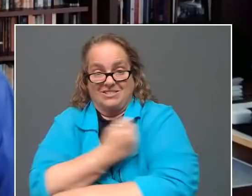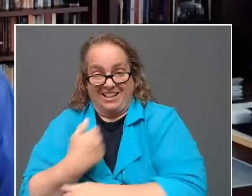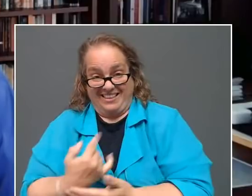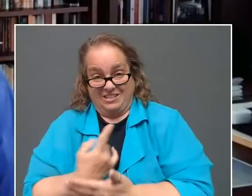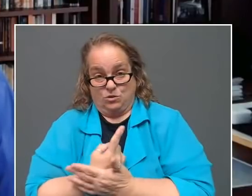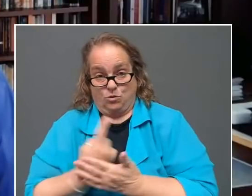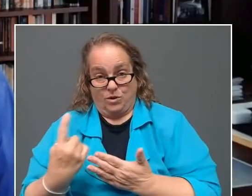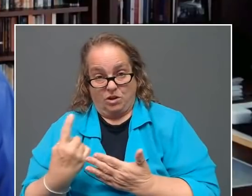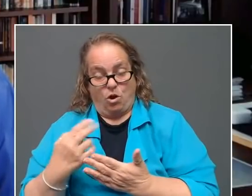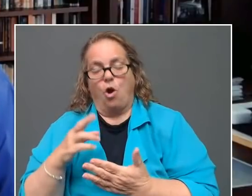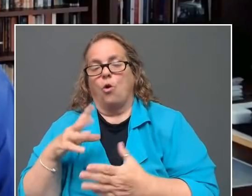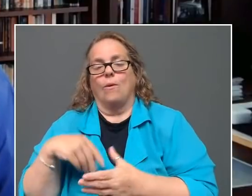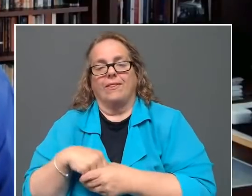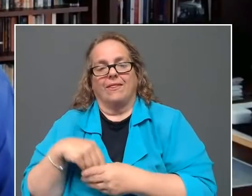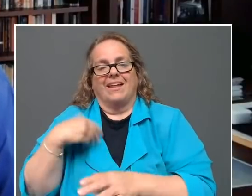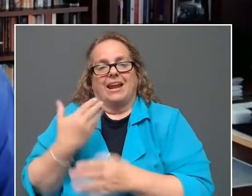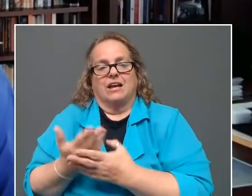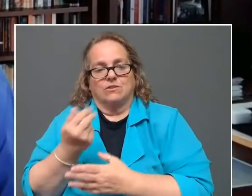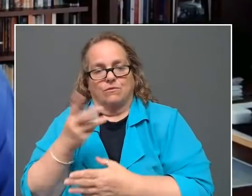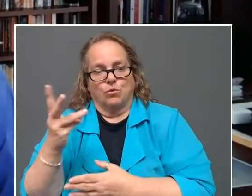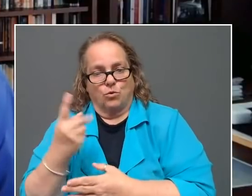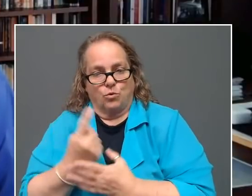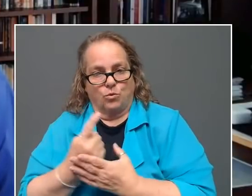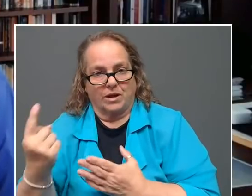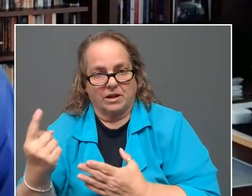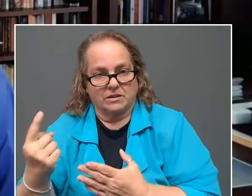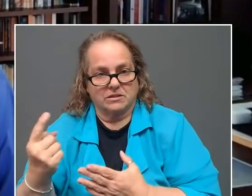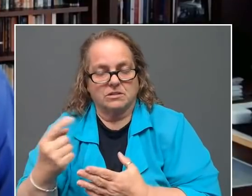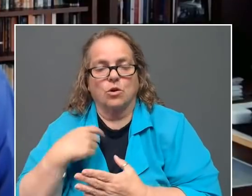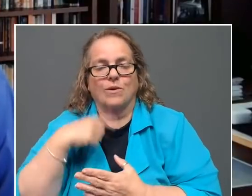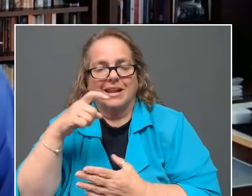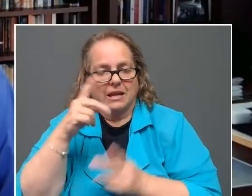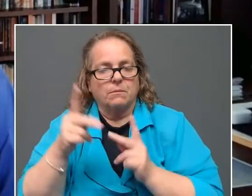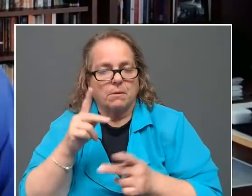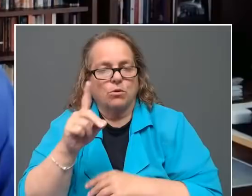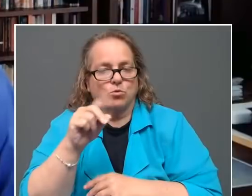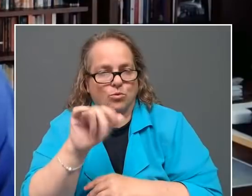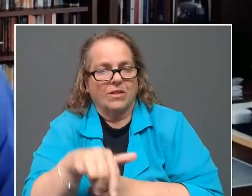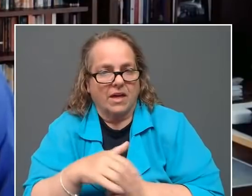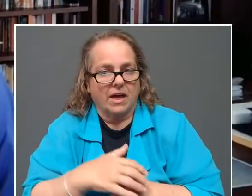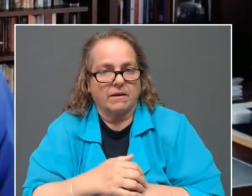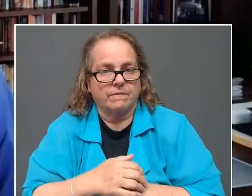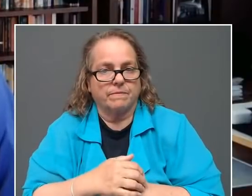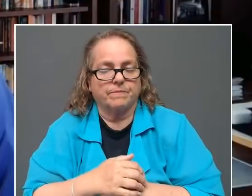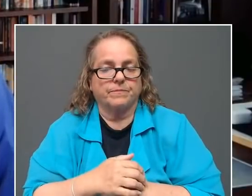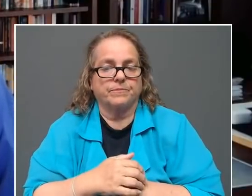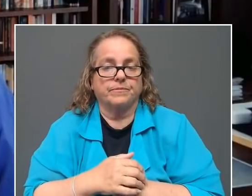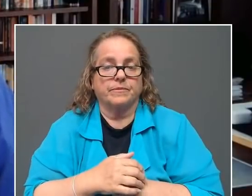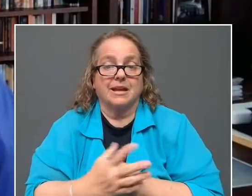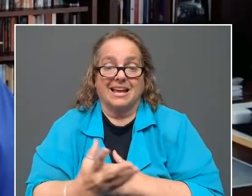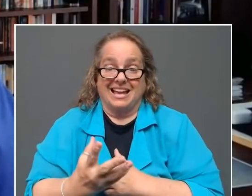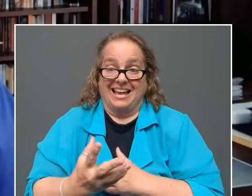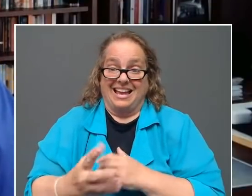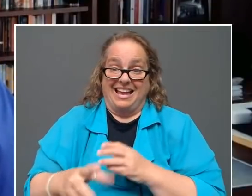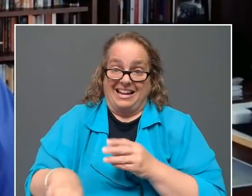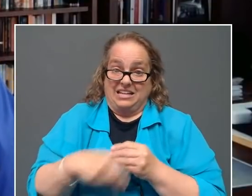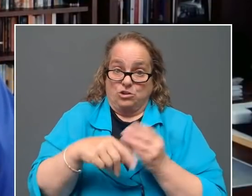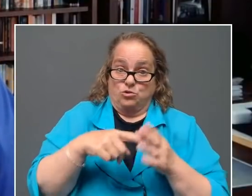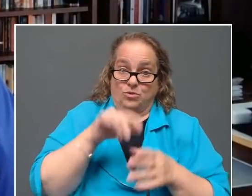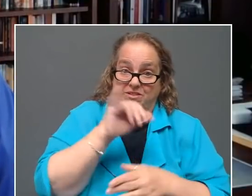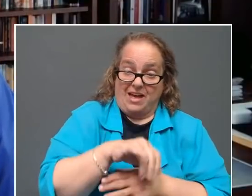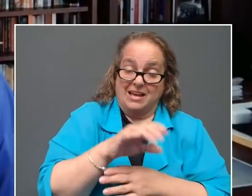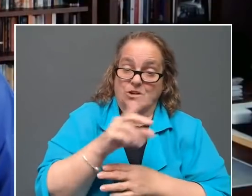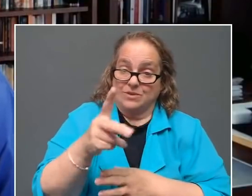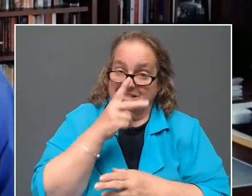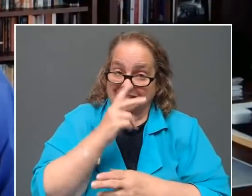couple of weeks, almost certainly. So we really need folks to do that. Additionally, as you see the CDC changing its guidance and